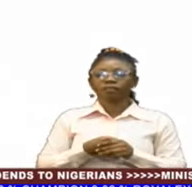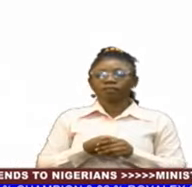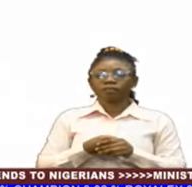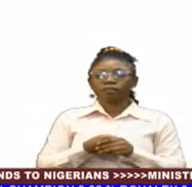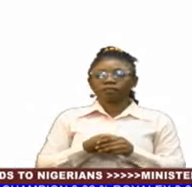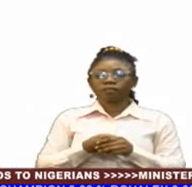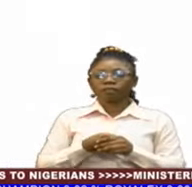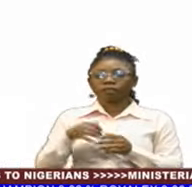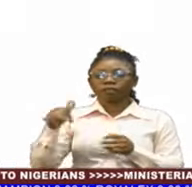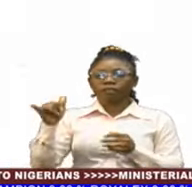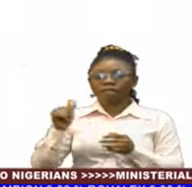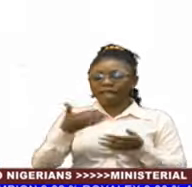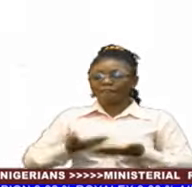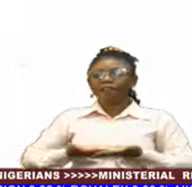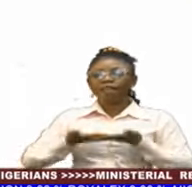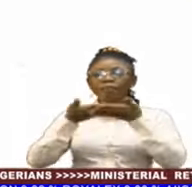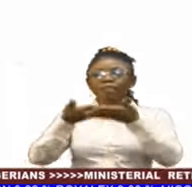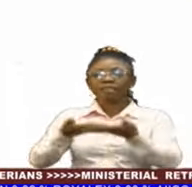the availability